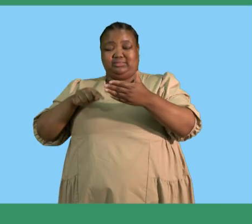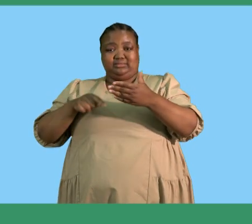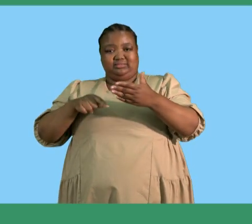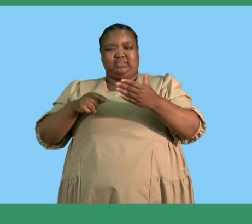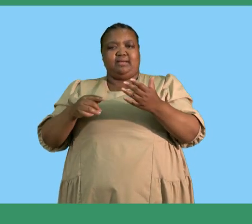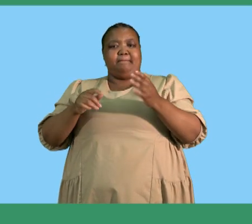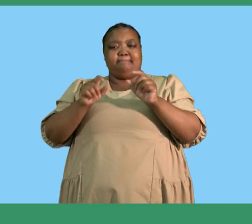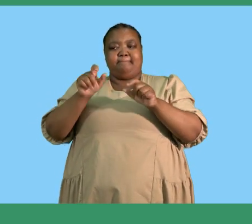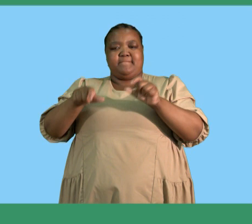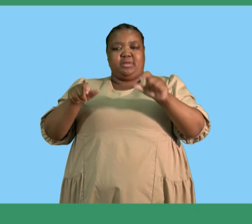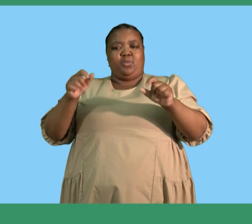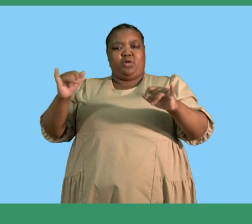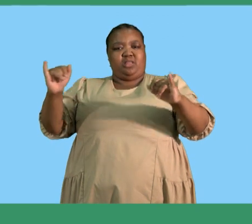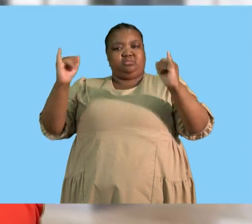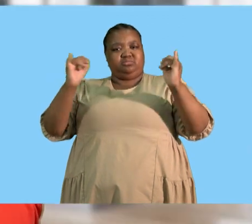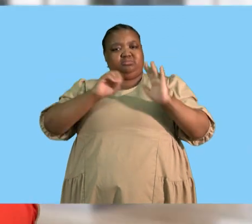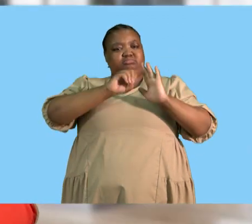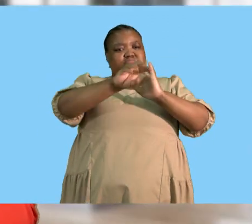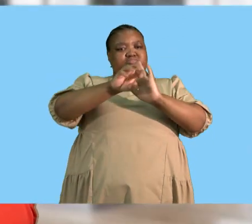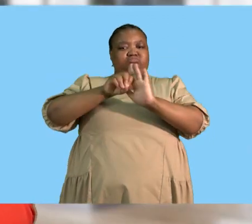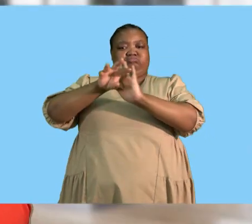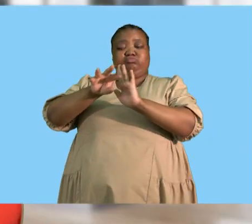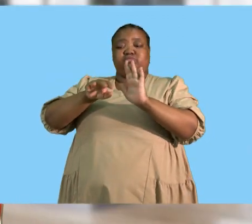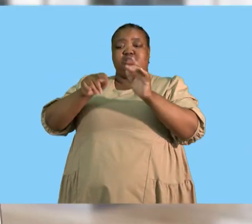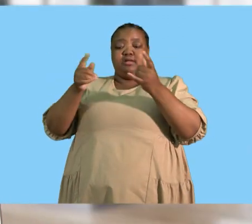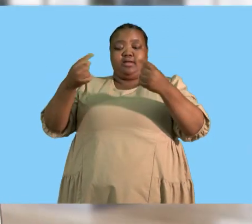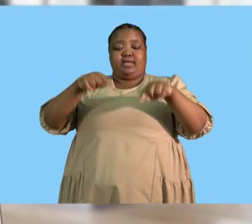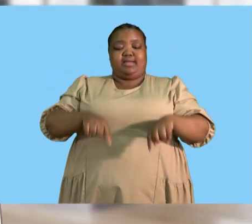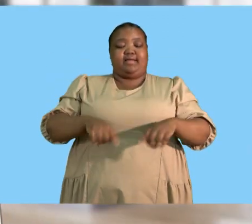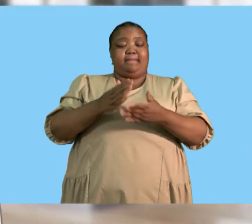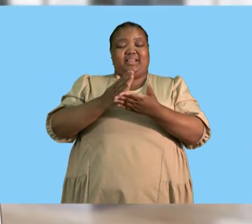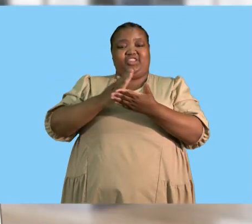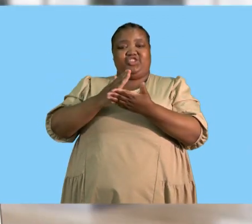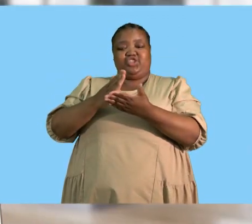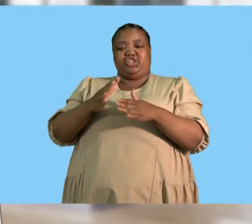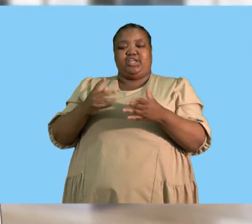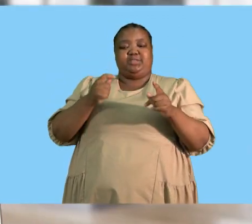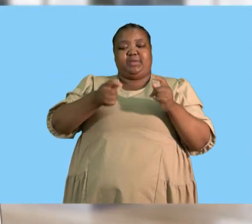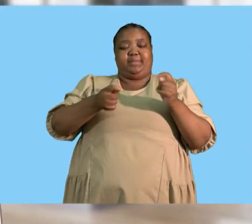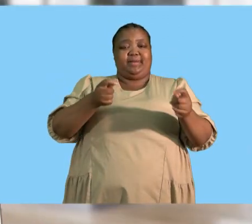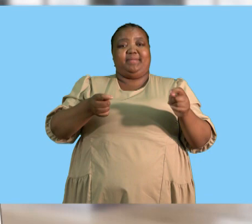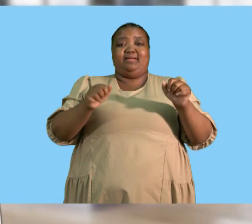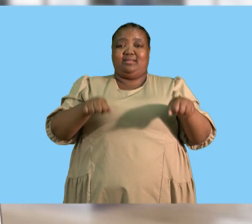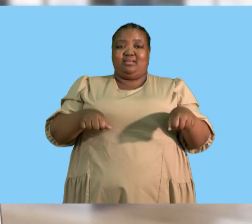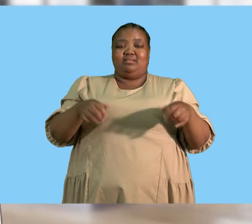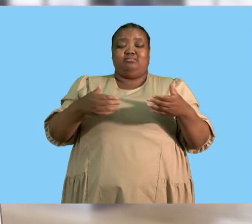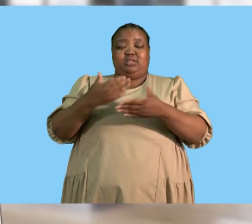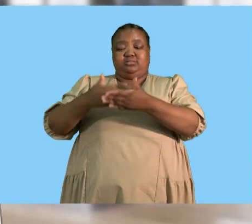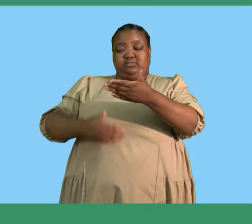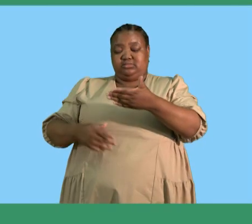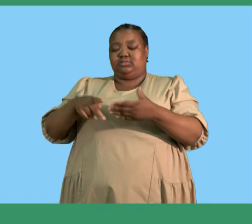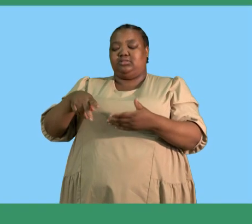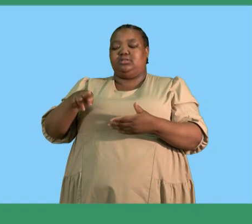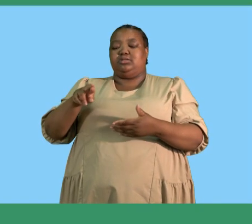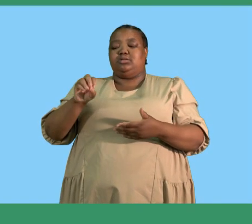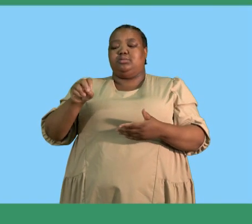to buy shares in our company. Now remember that a prospectus will only apply